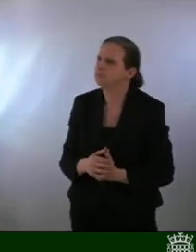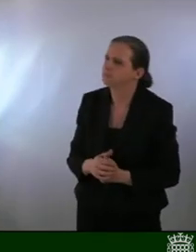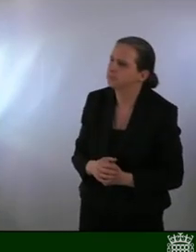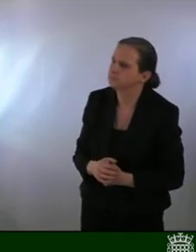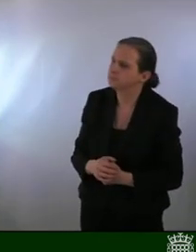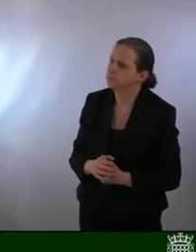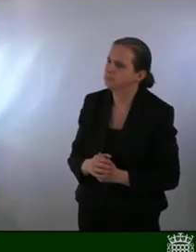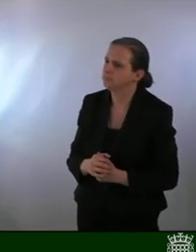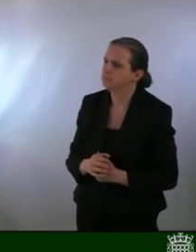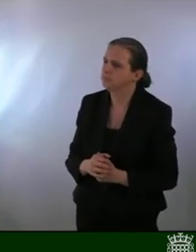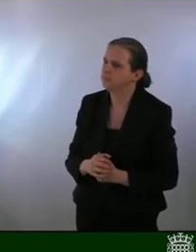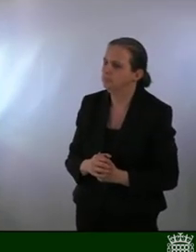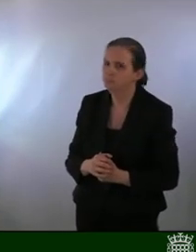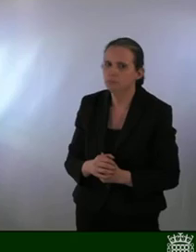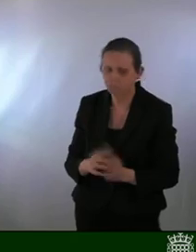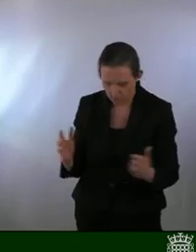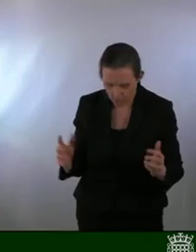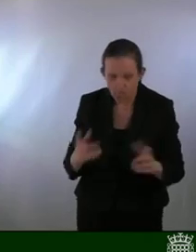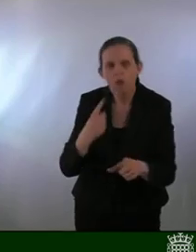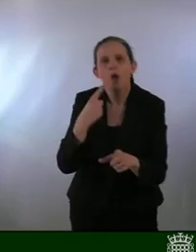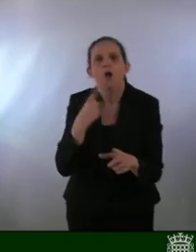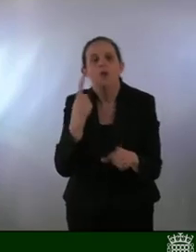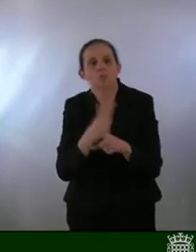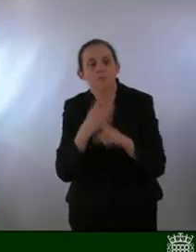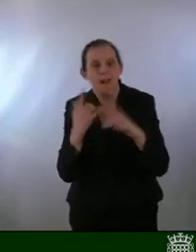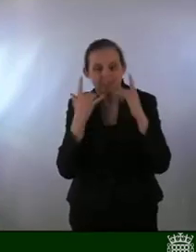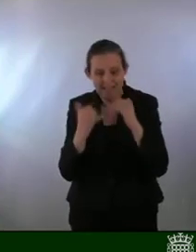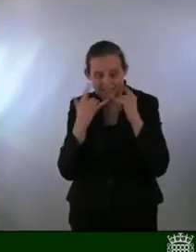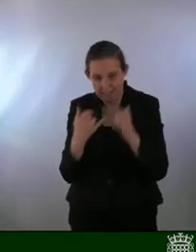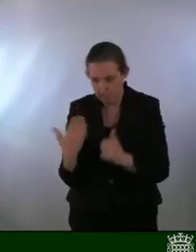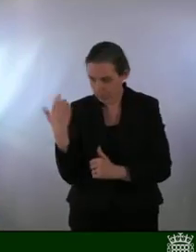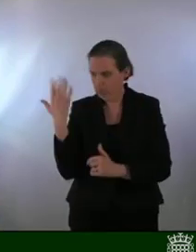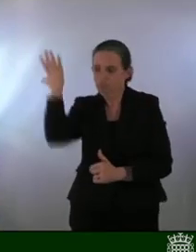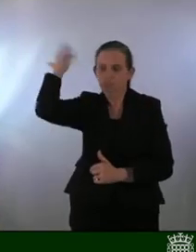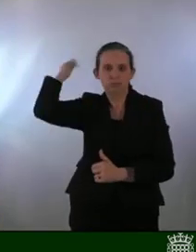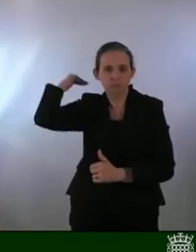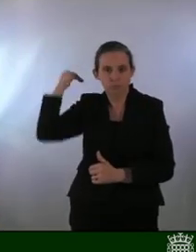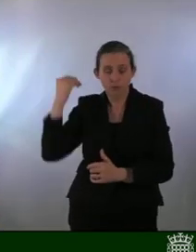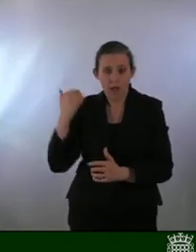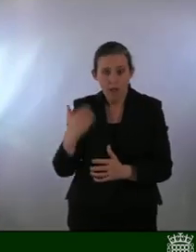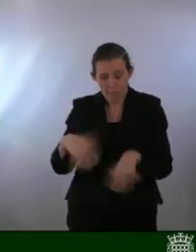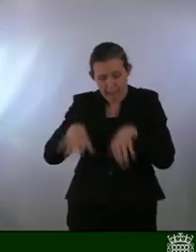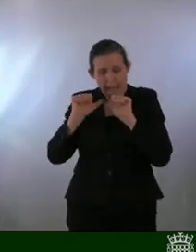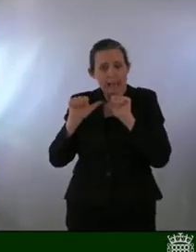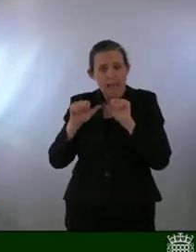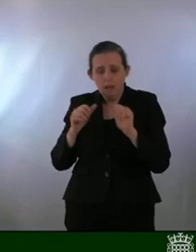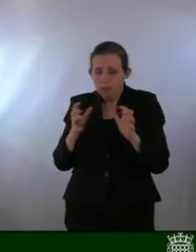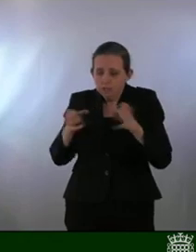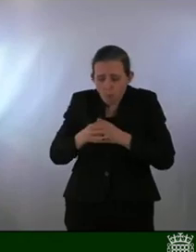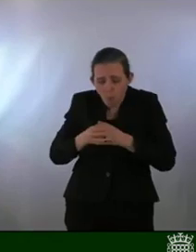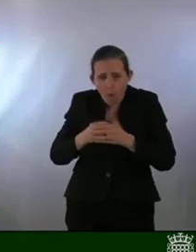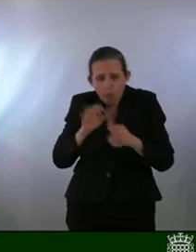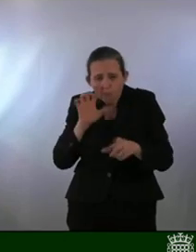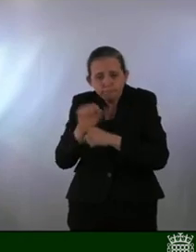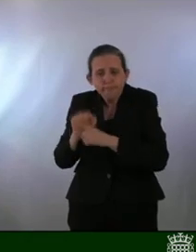testing point, it's precisely because at the start, when there were very small numbers of cases, we had enough tests to test everybody who had